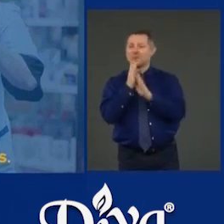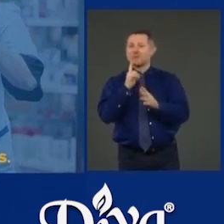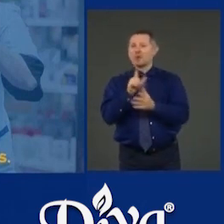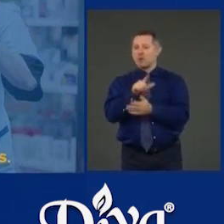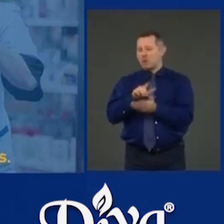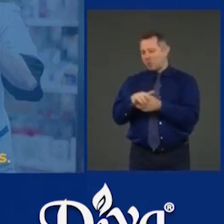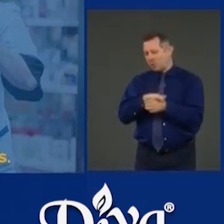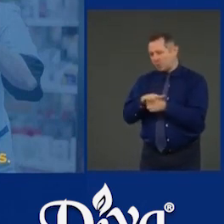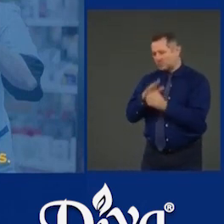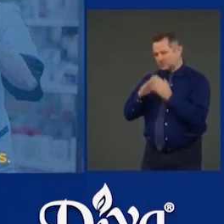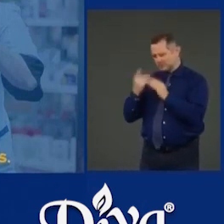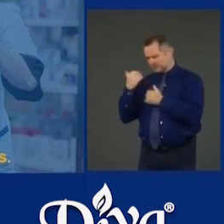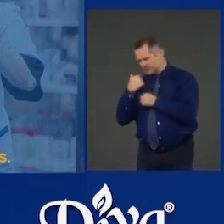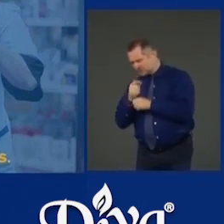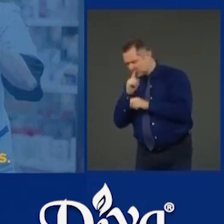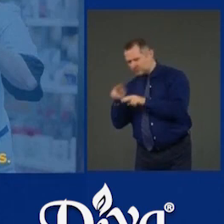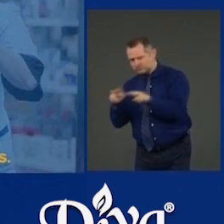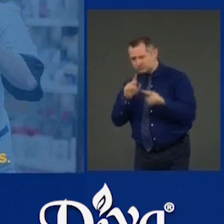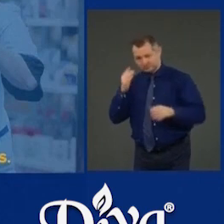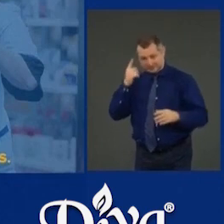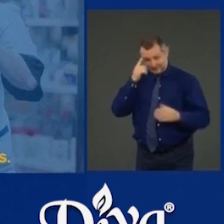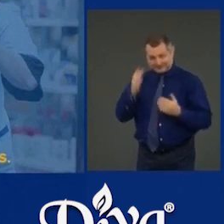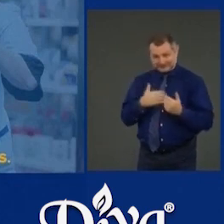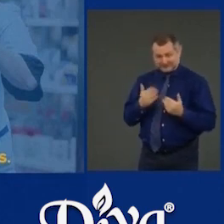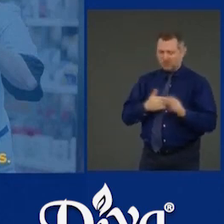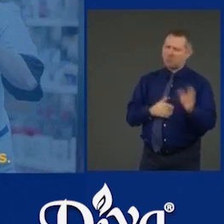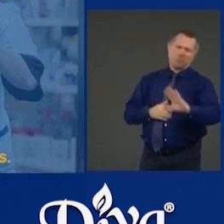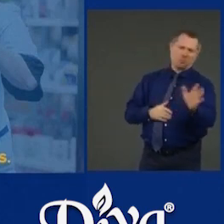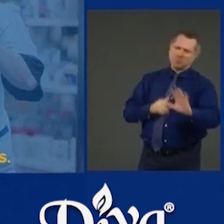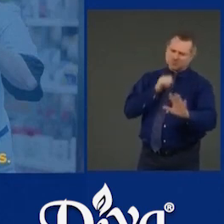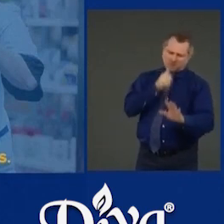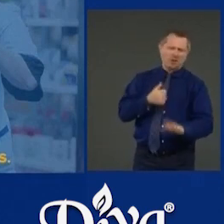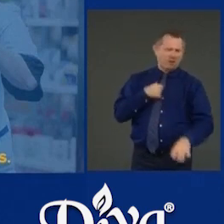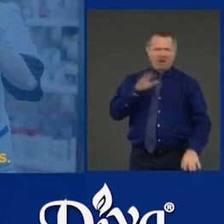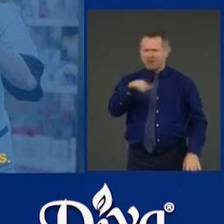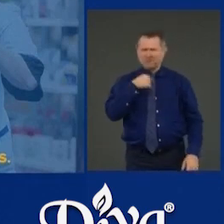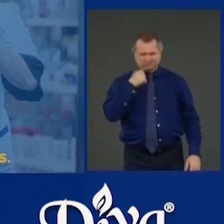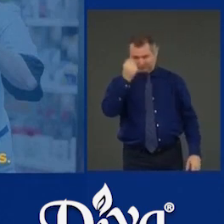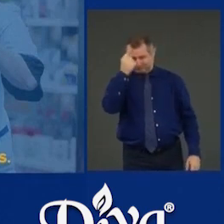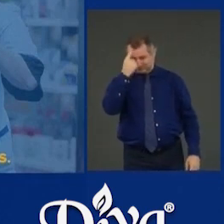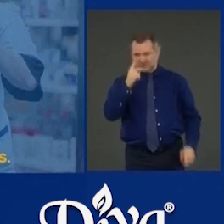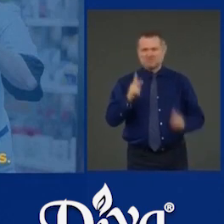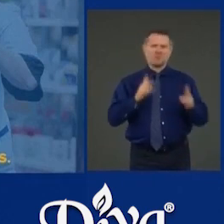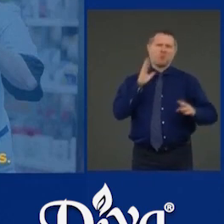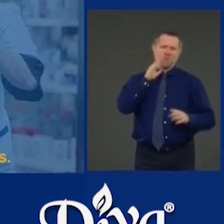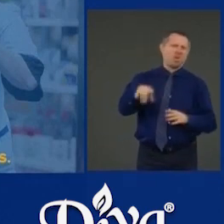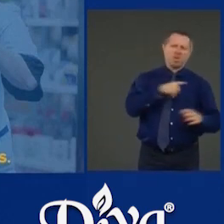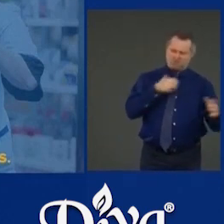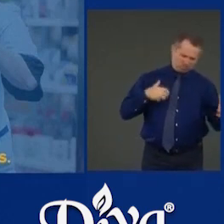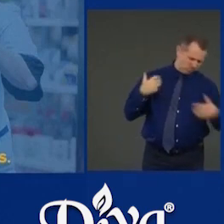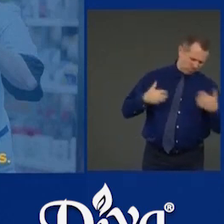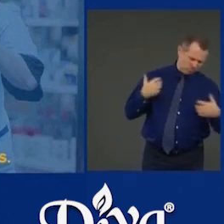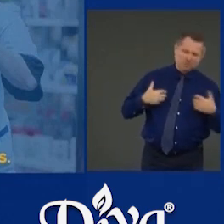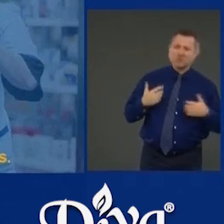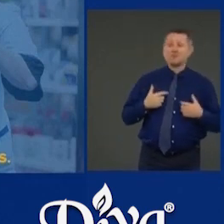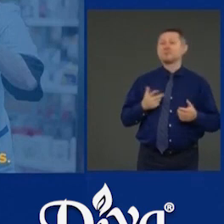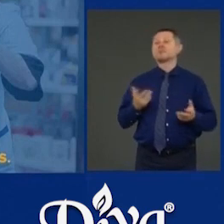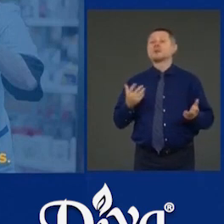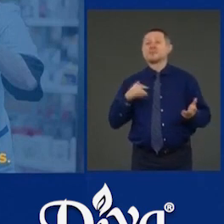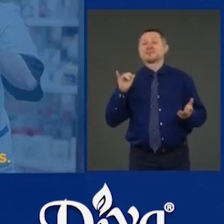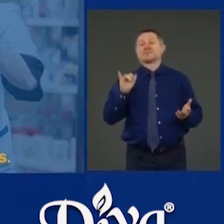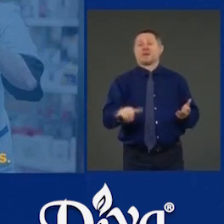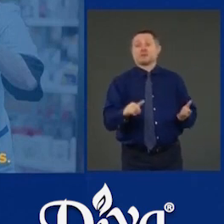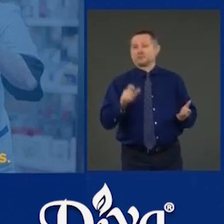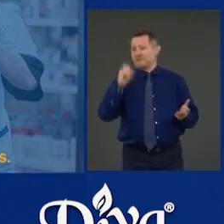I understand it's not easy. I understand it's not popular. Welcome to government in the middle of a